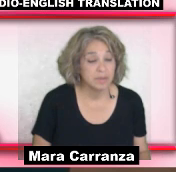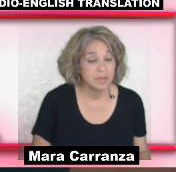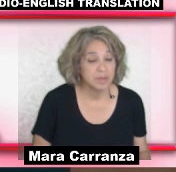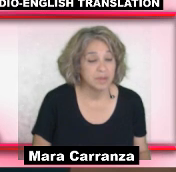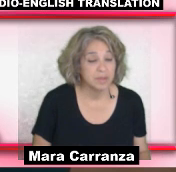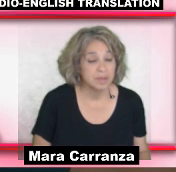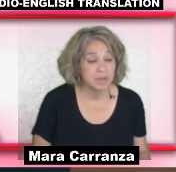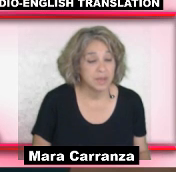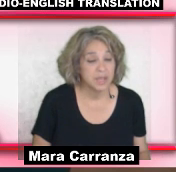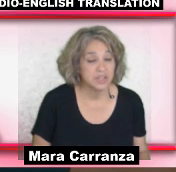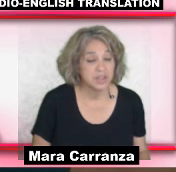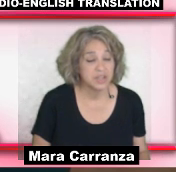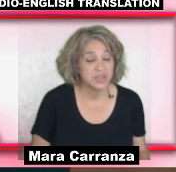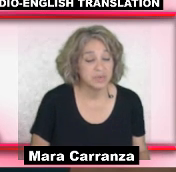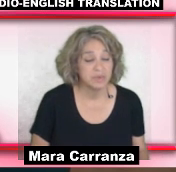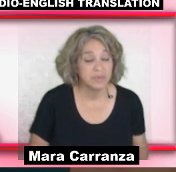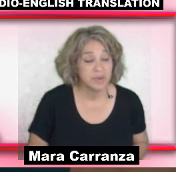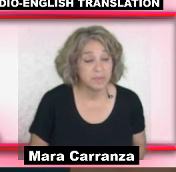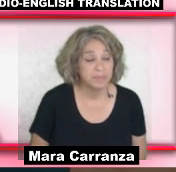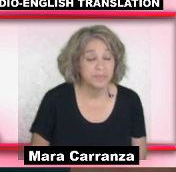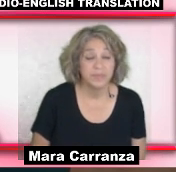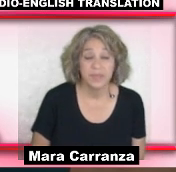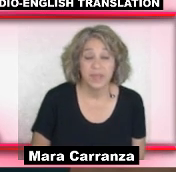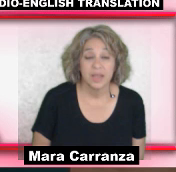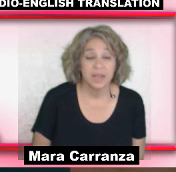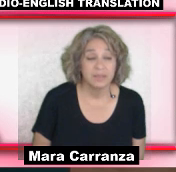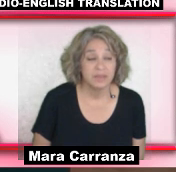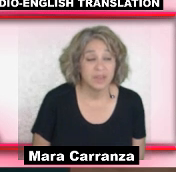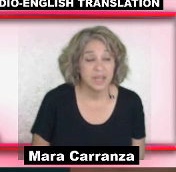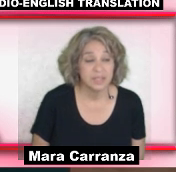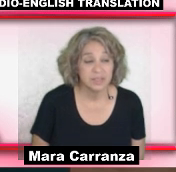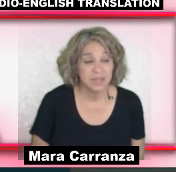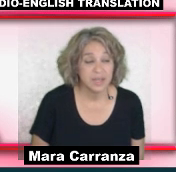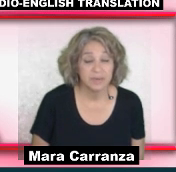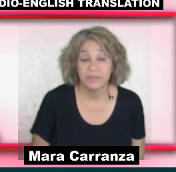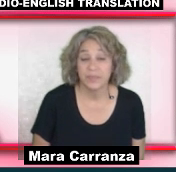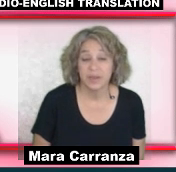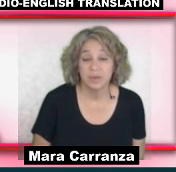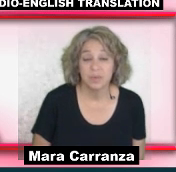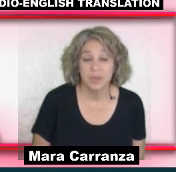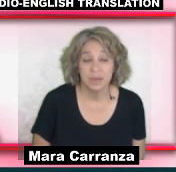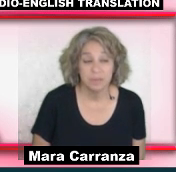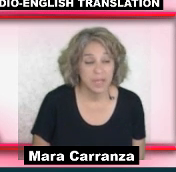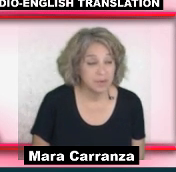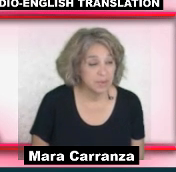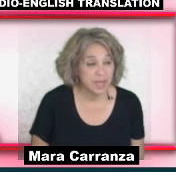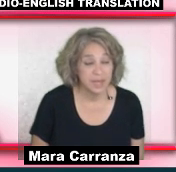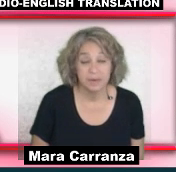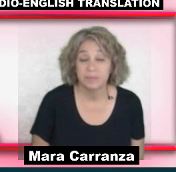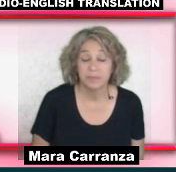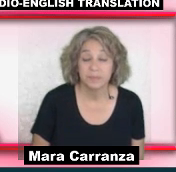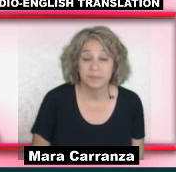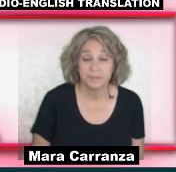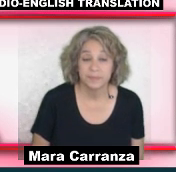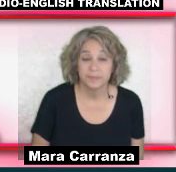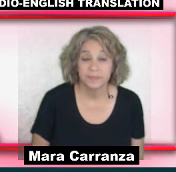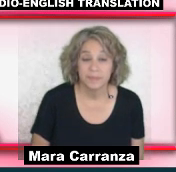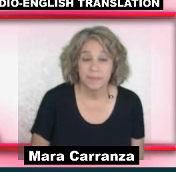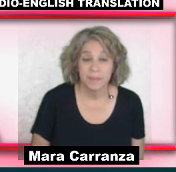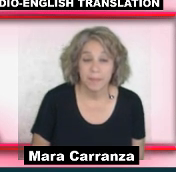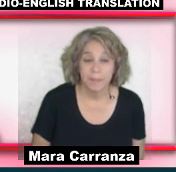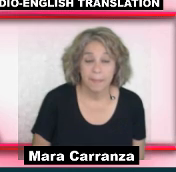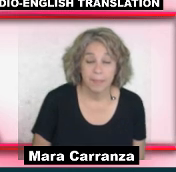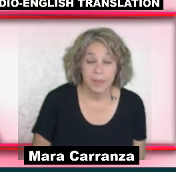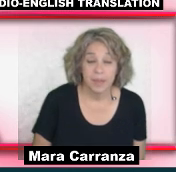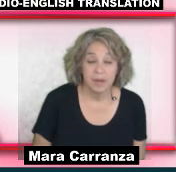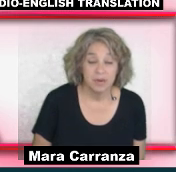reforma educativa. The educational reform. Ya se canceló. And they canceled. Cumplimos con eso. We complied with that.